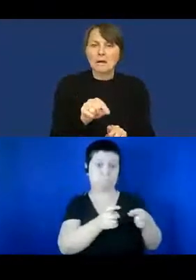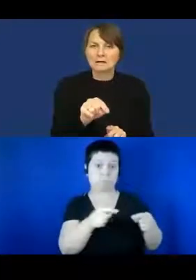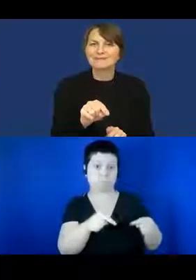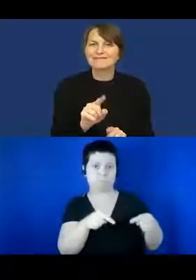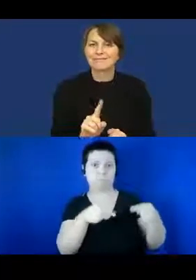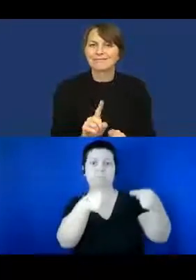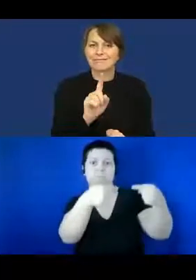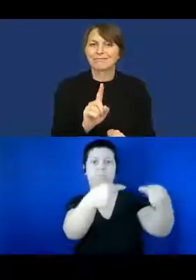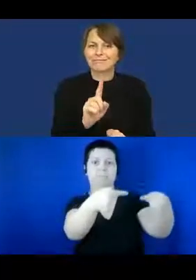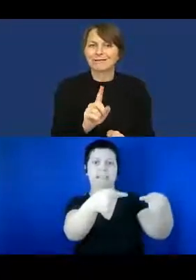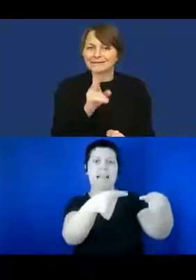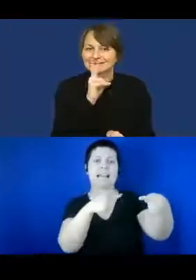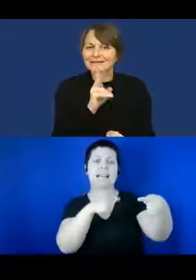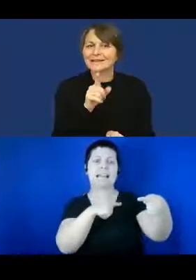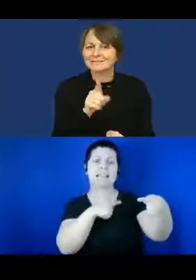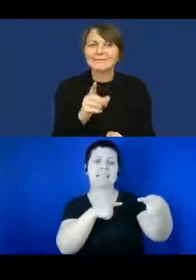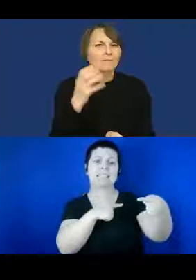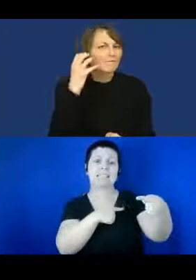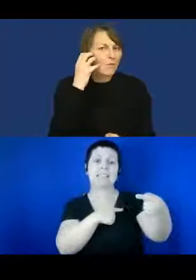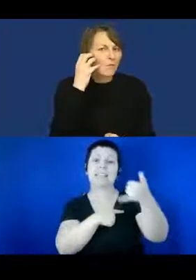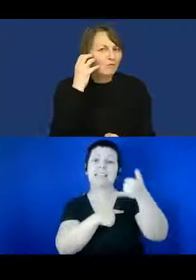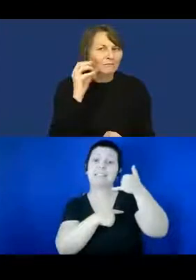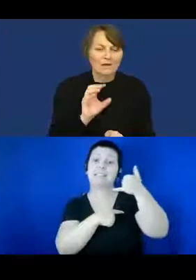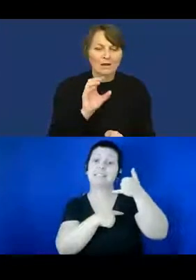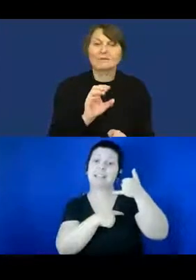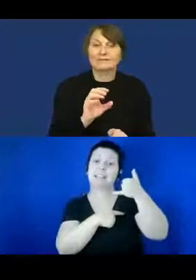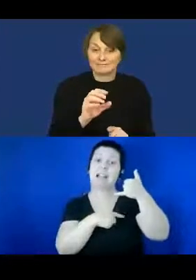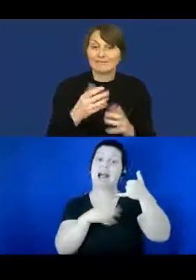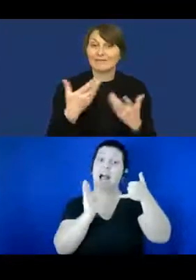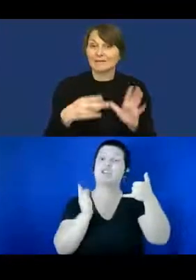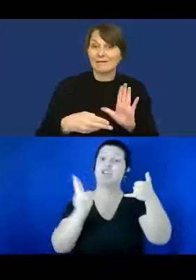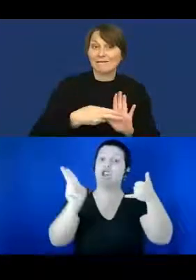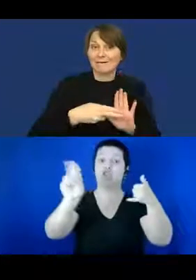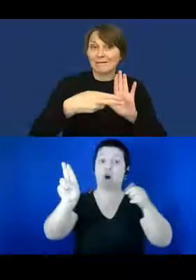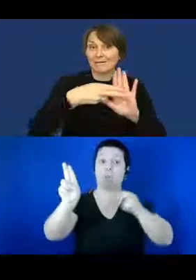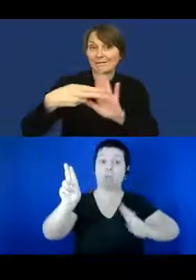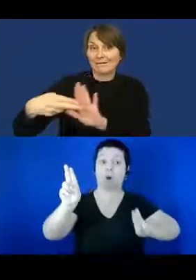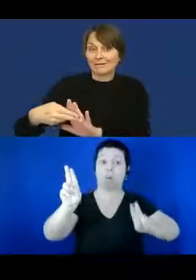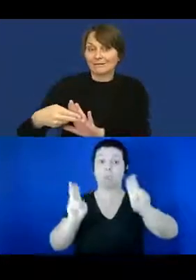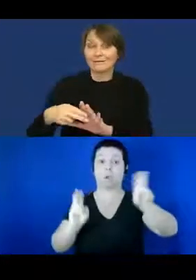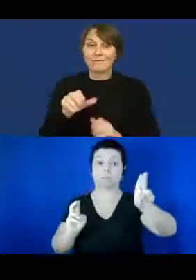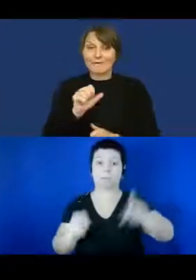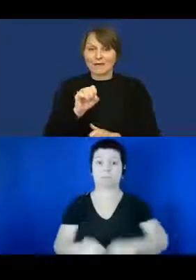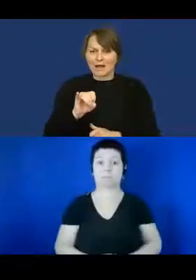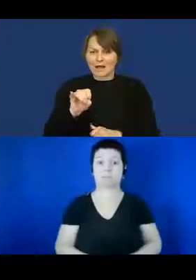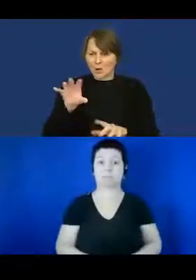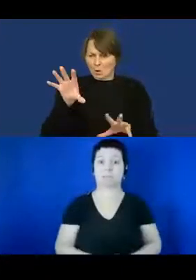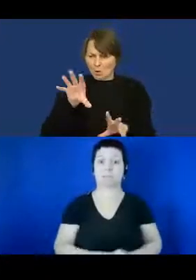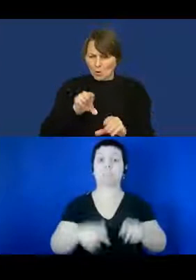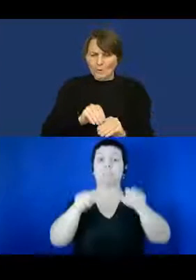of the image, we see a cell phone. And these have all been labeled by the algorithm.